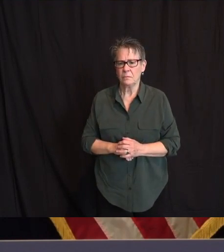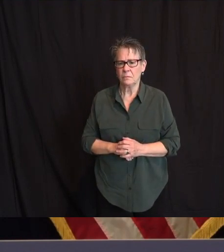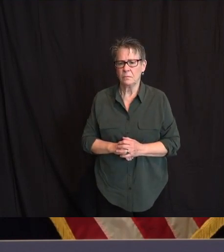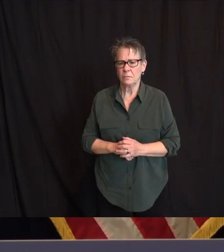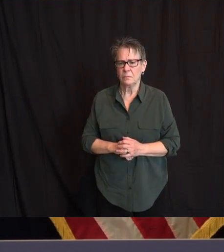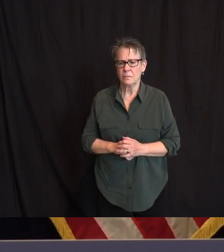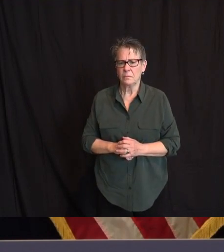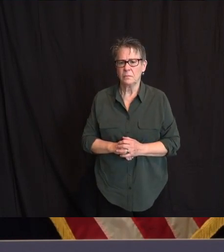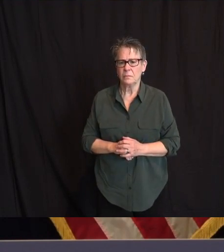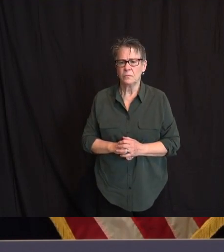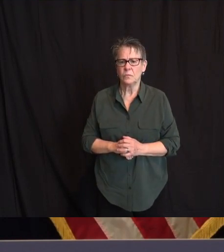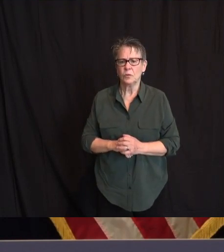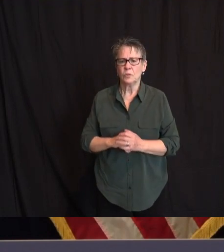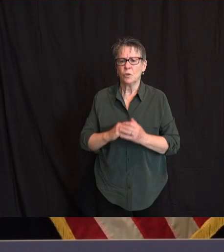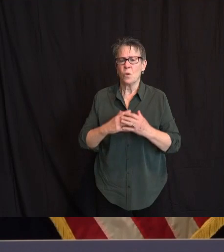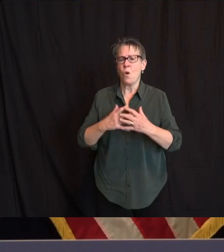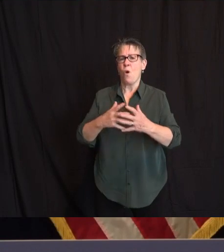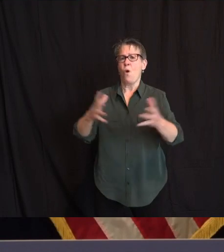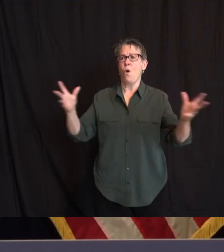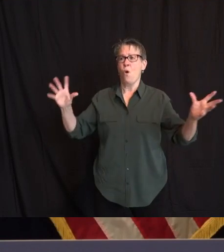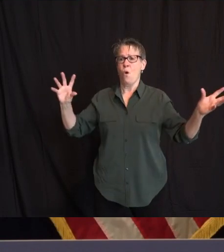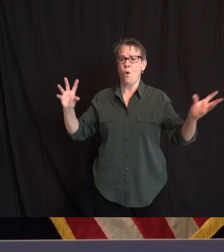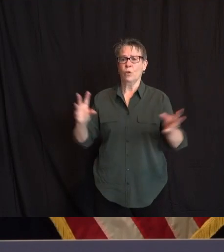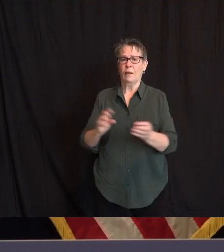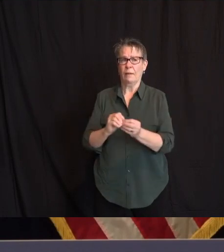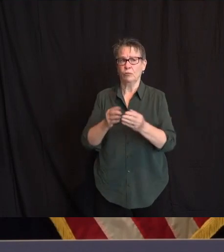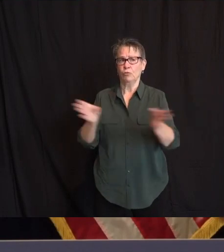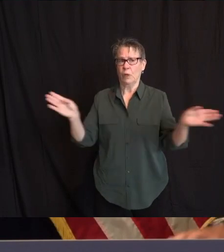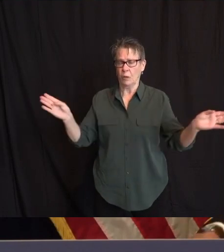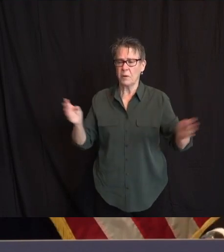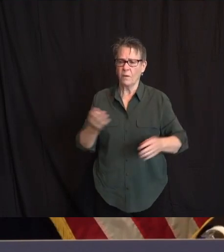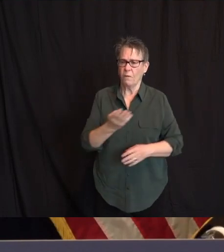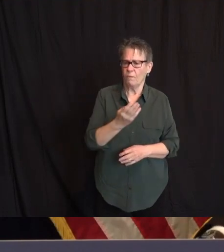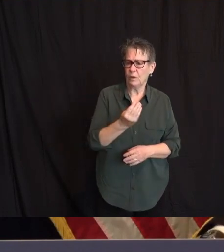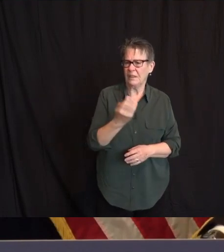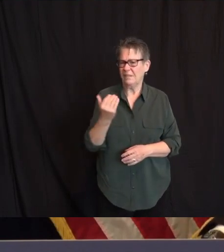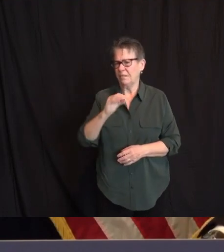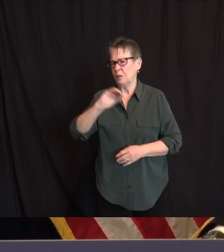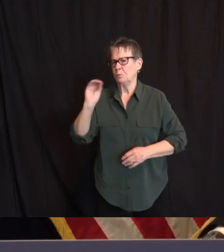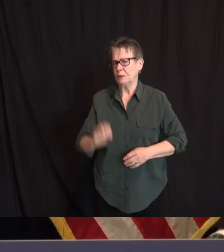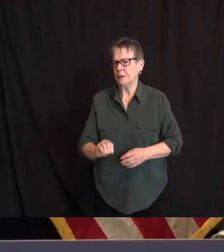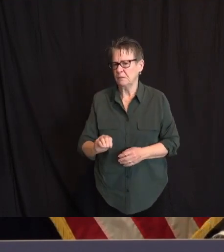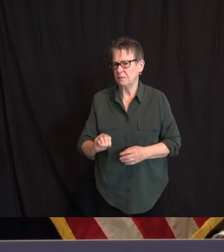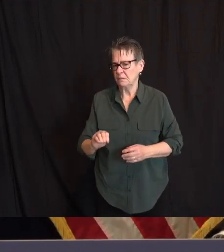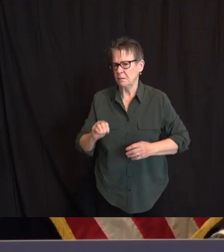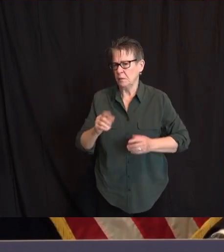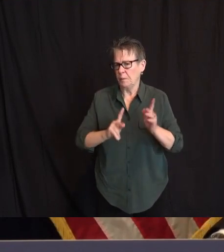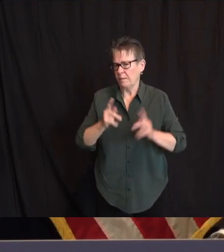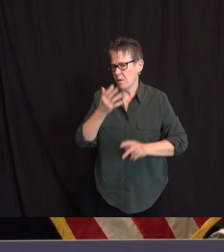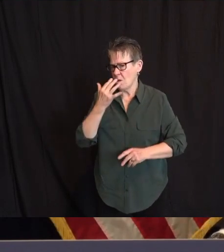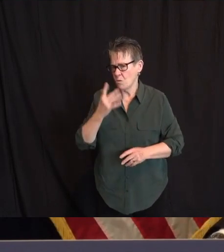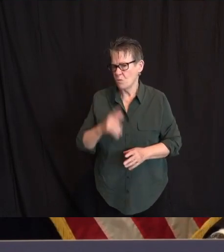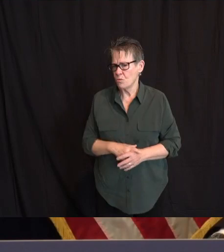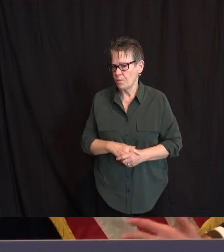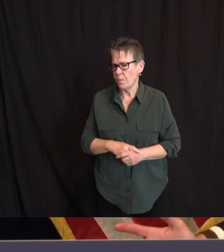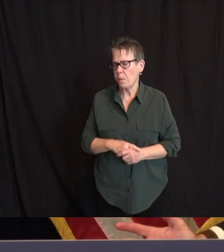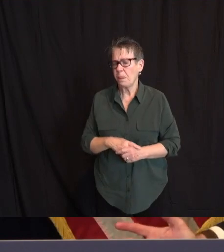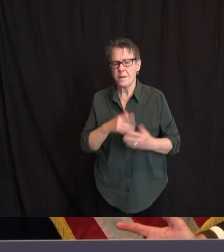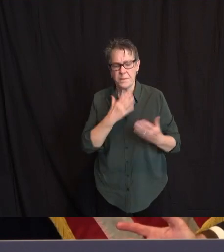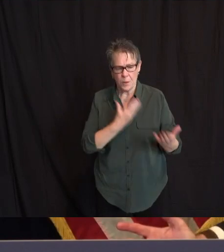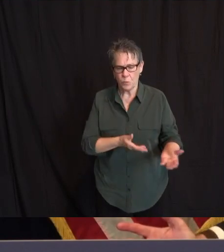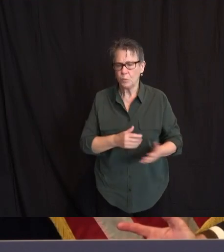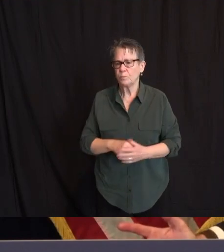Thank you for all. Again, we have to keep reminding folks, again, fatalities are folks who got infected probably 2